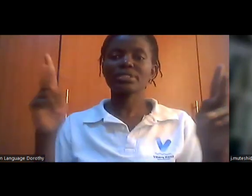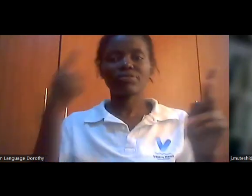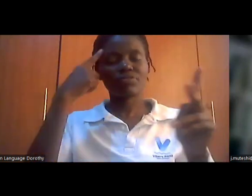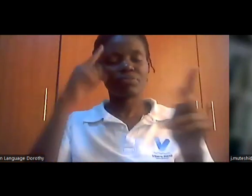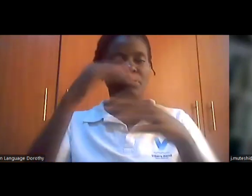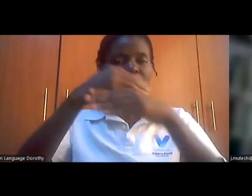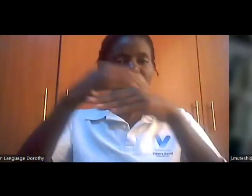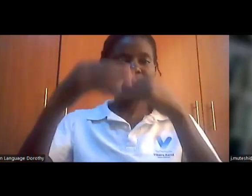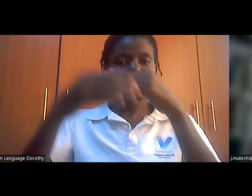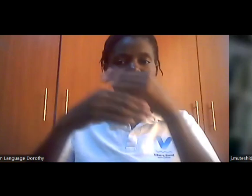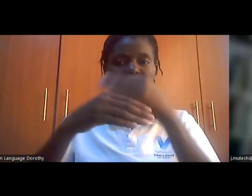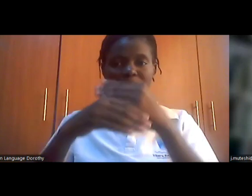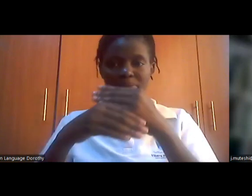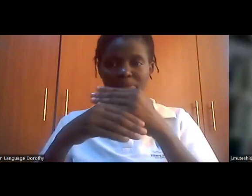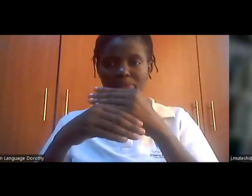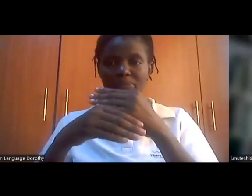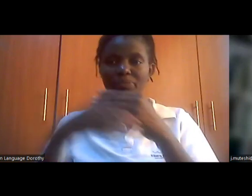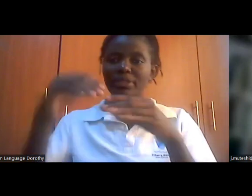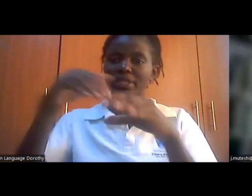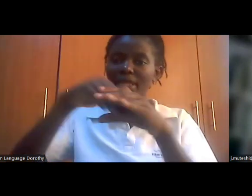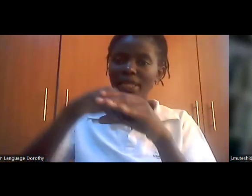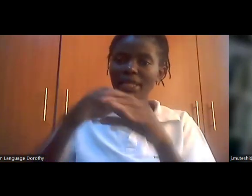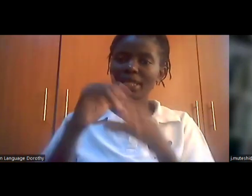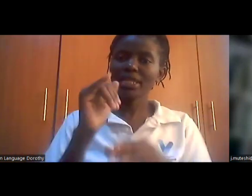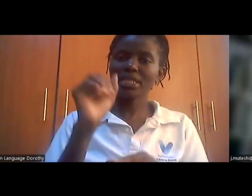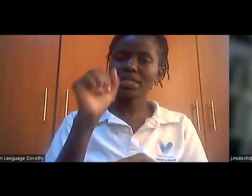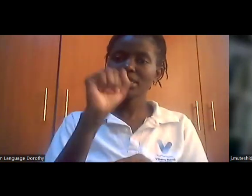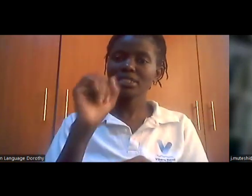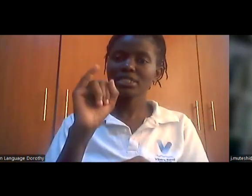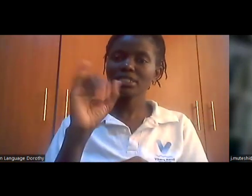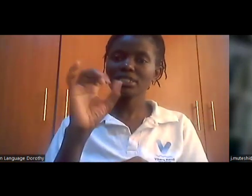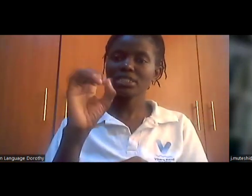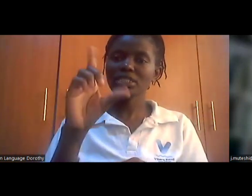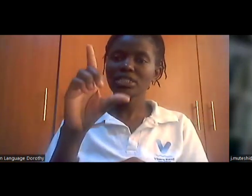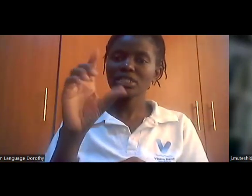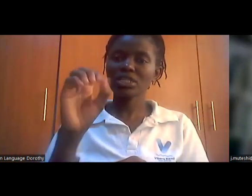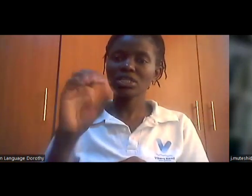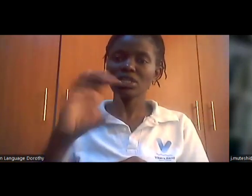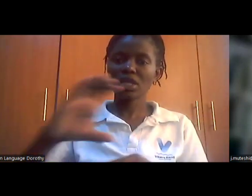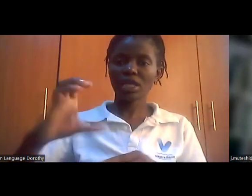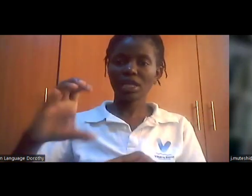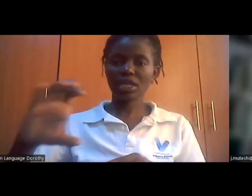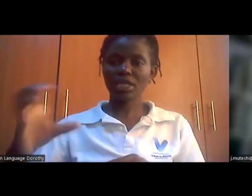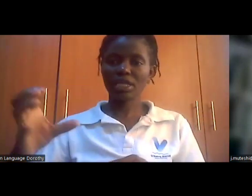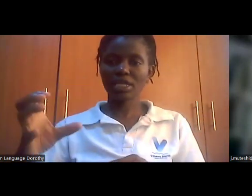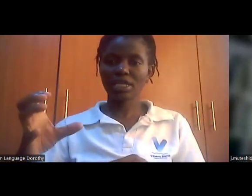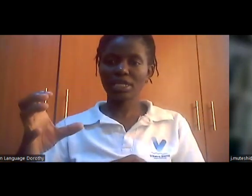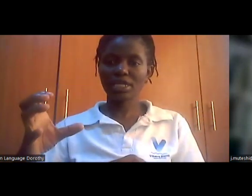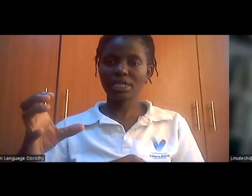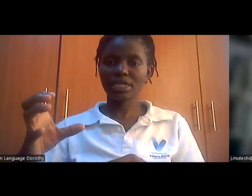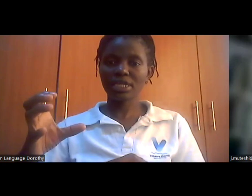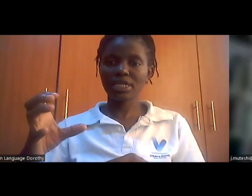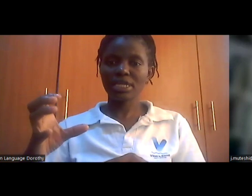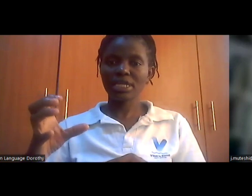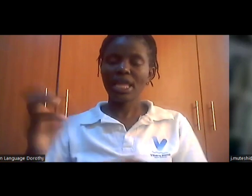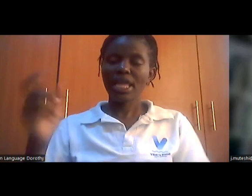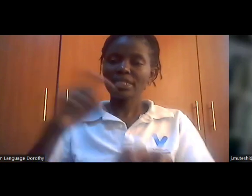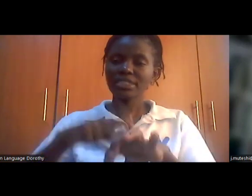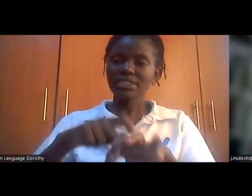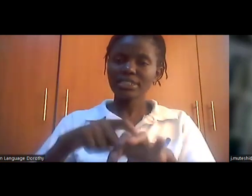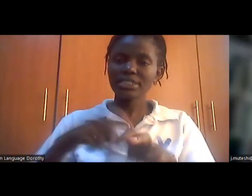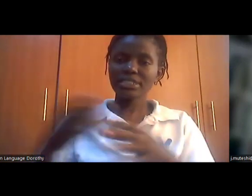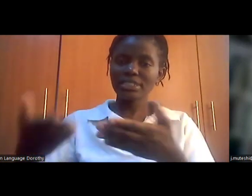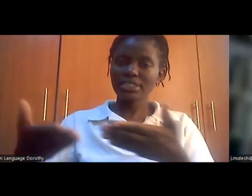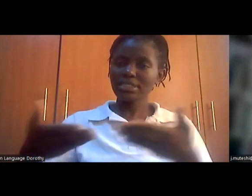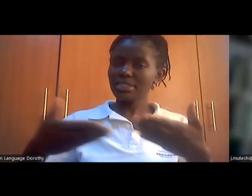initiatives in Isiolo County, and has received an award from the Anti-FGM Board of Kenya for her outstanding contributions to